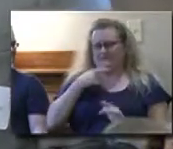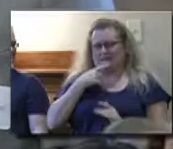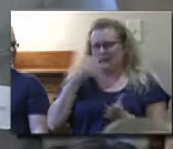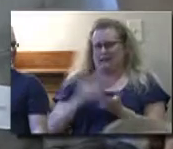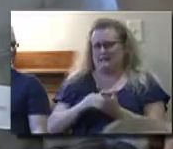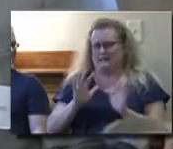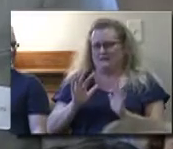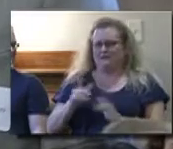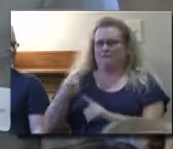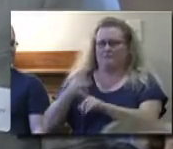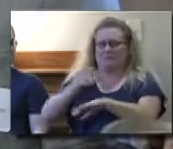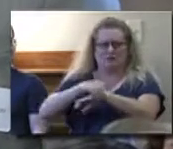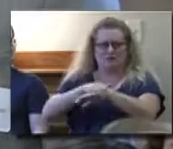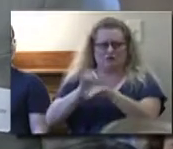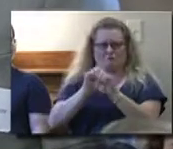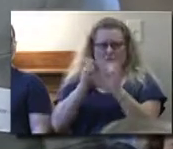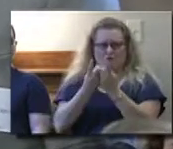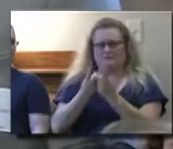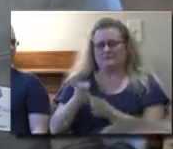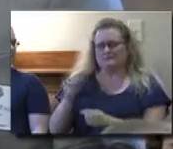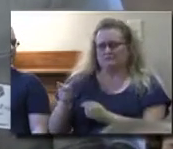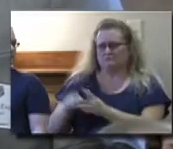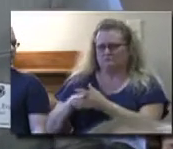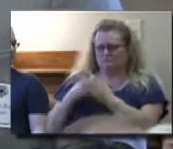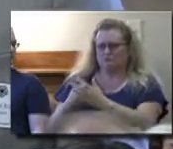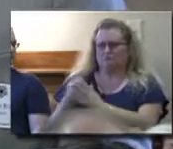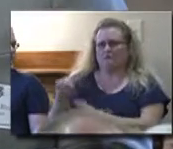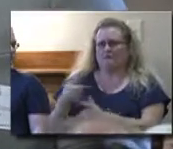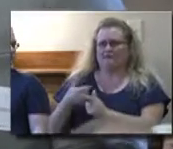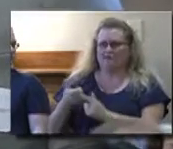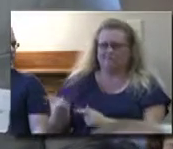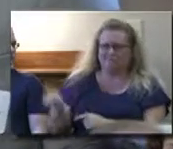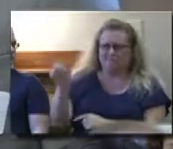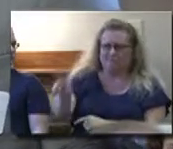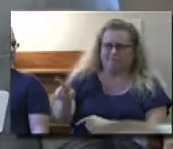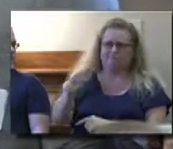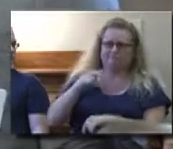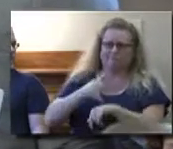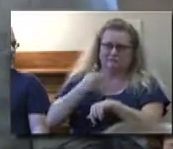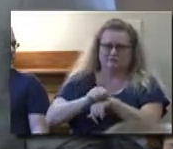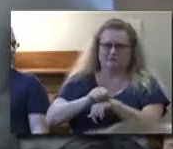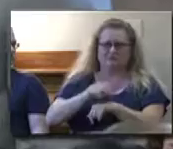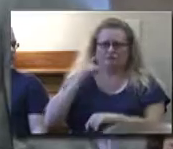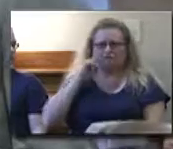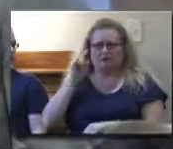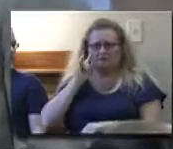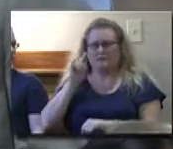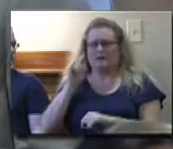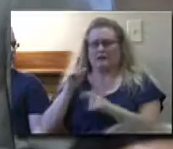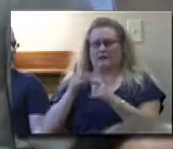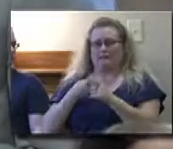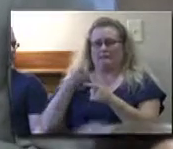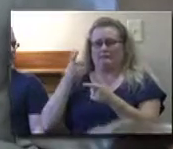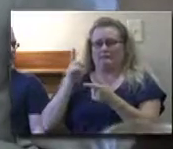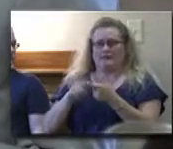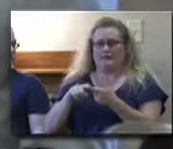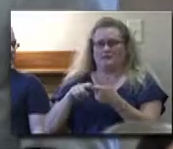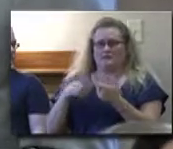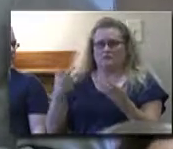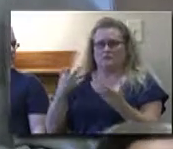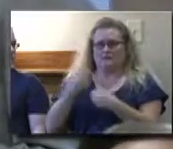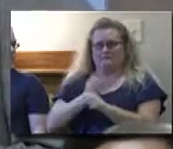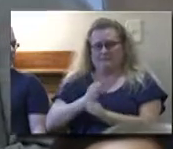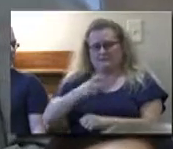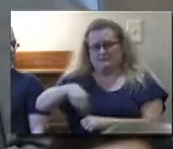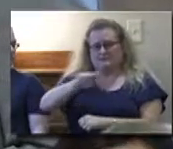department, Jesse's going to lead off, and then Gene and Chong Min will follow. And then really the dynamic that makes a